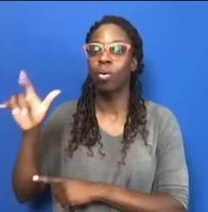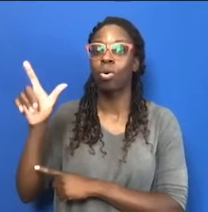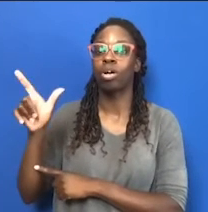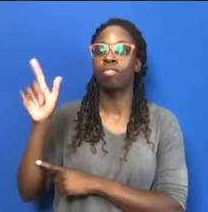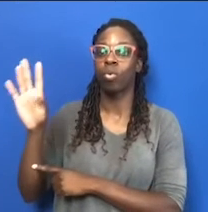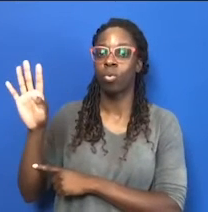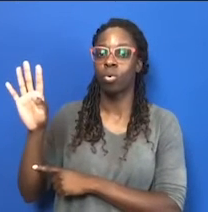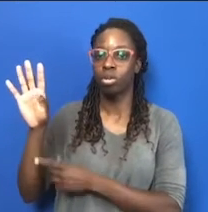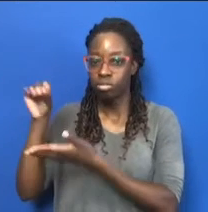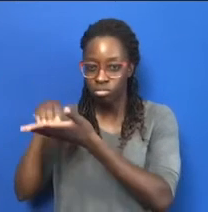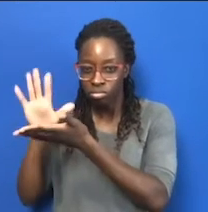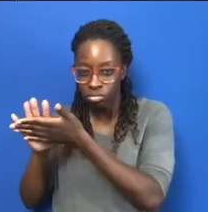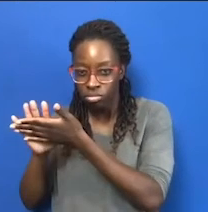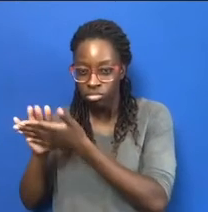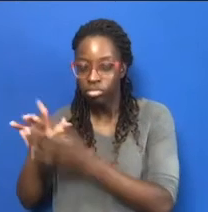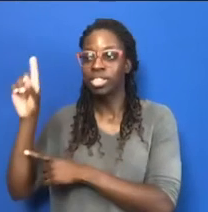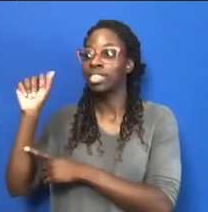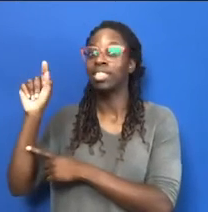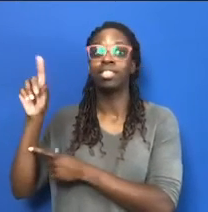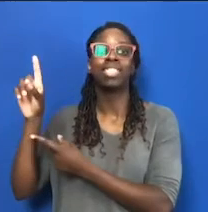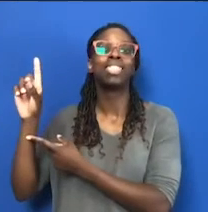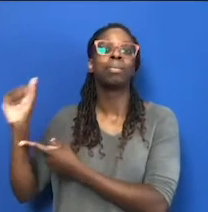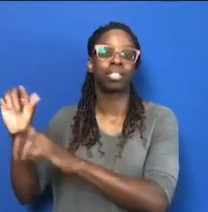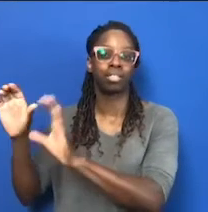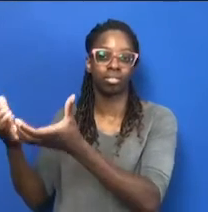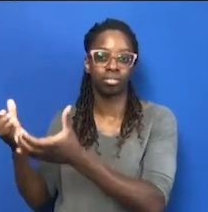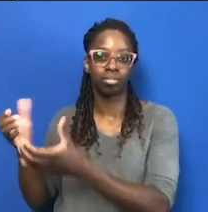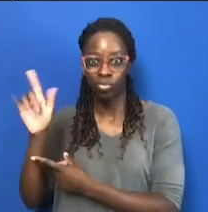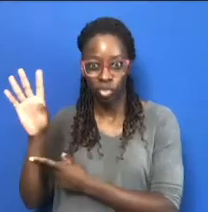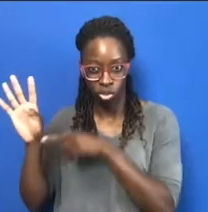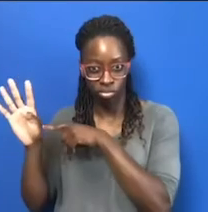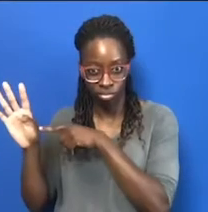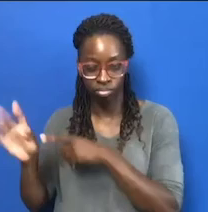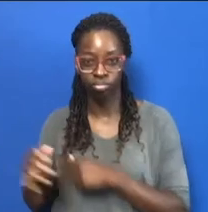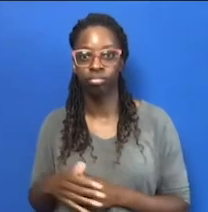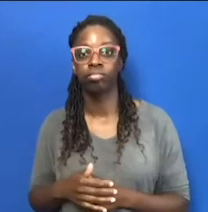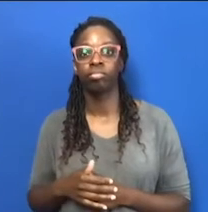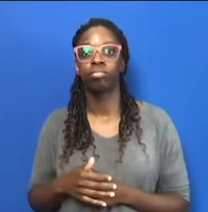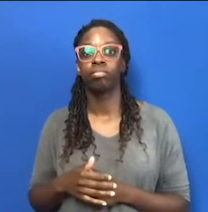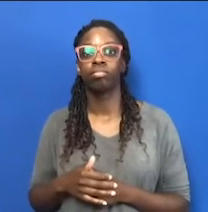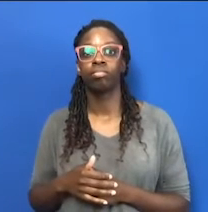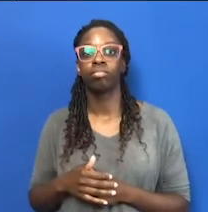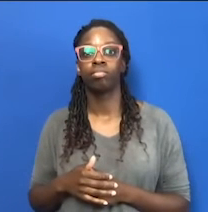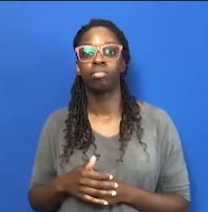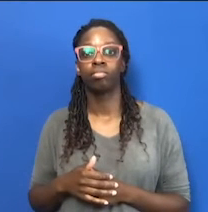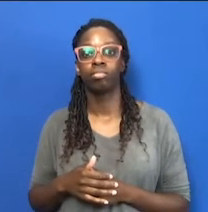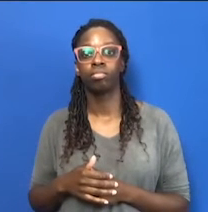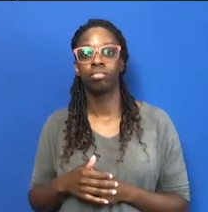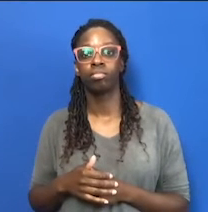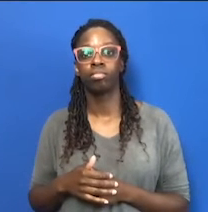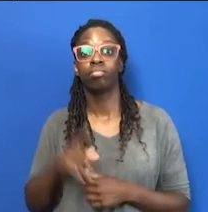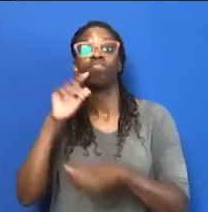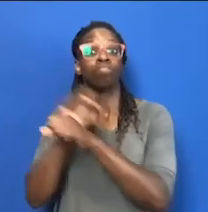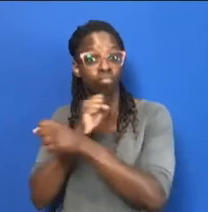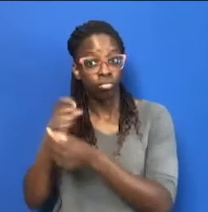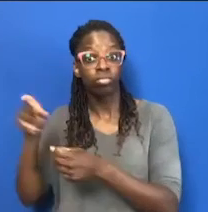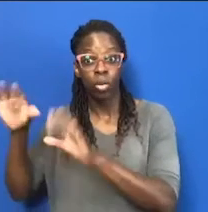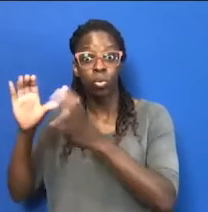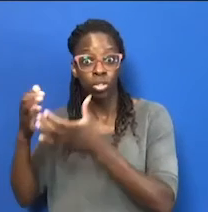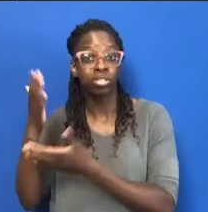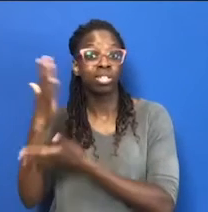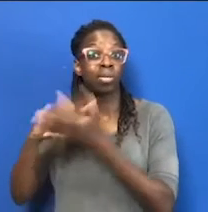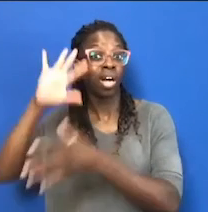disabilities. A few of them were specifically named, and those included autism, emotional